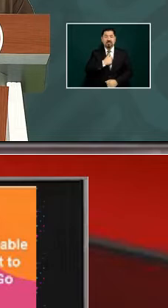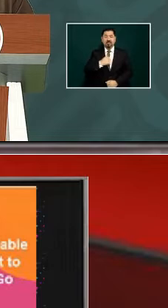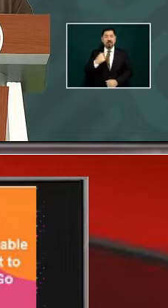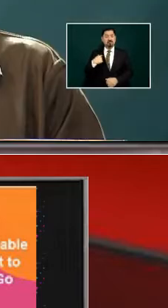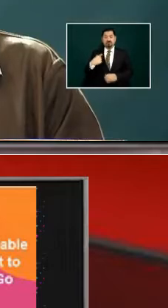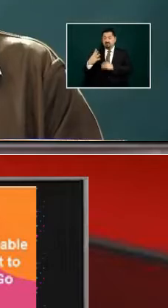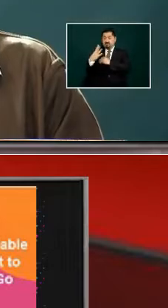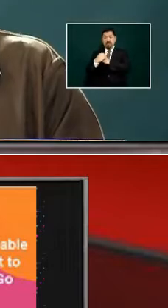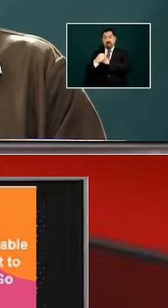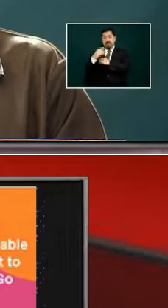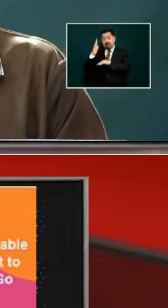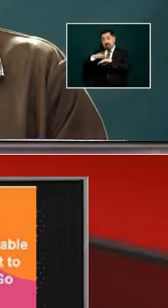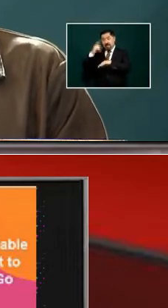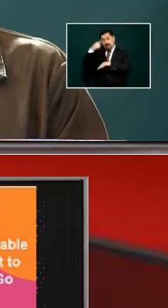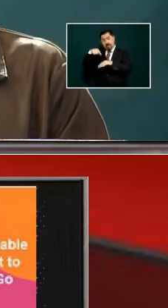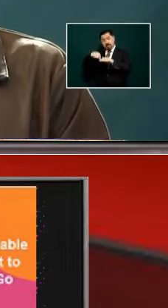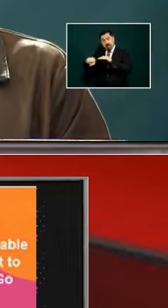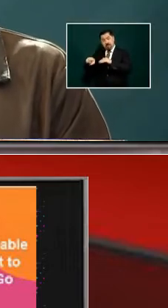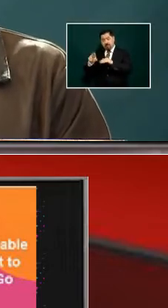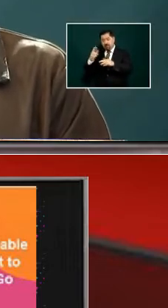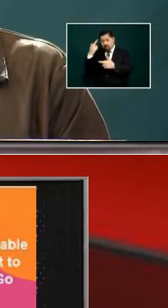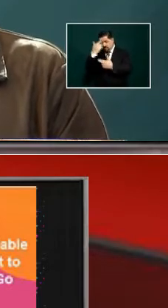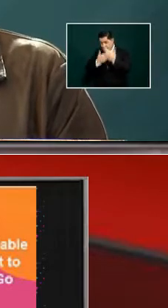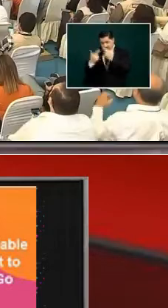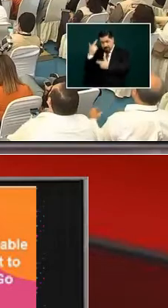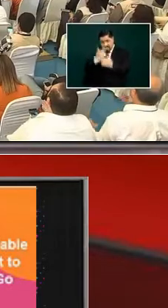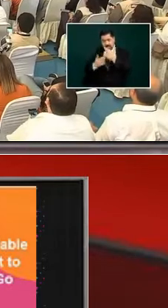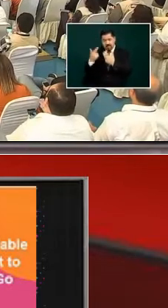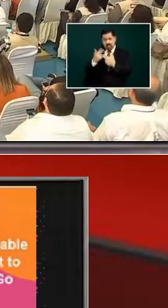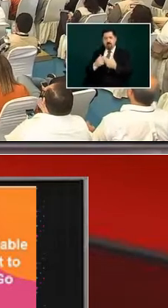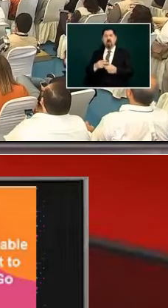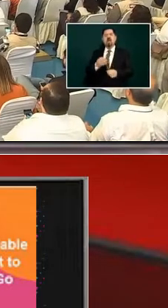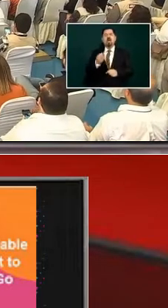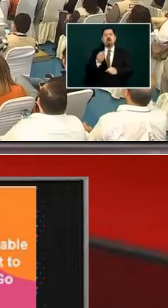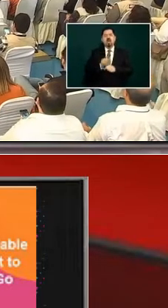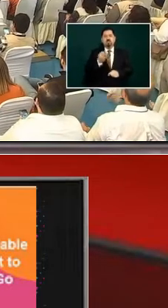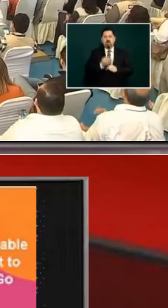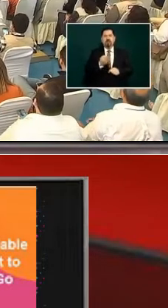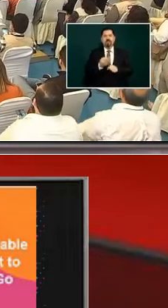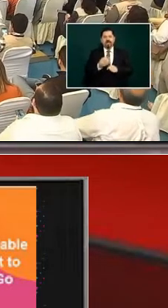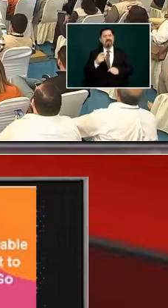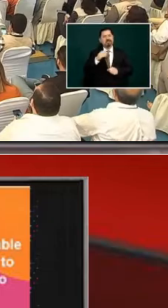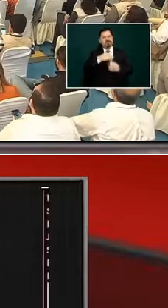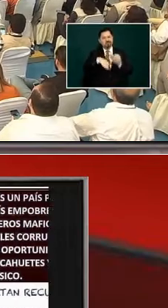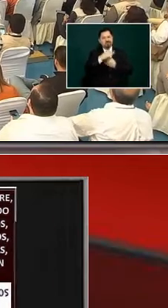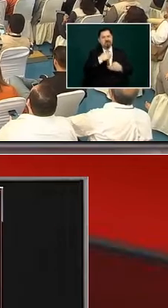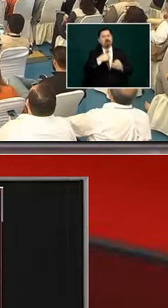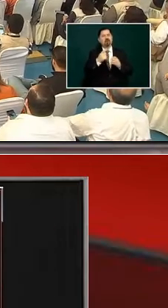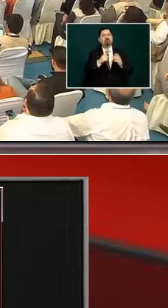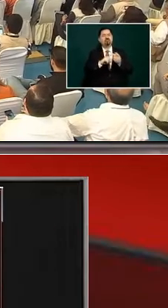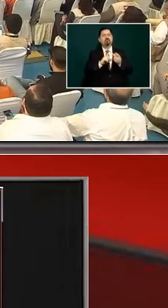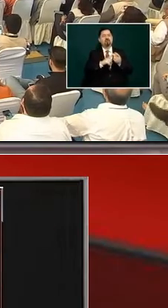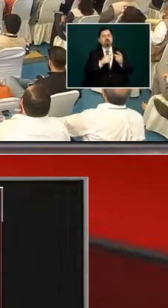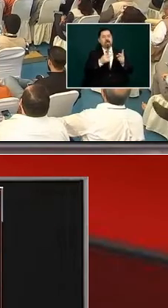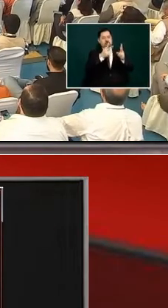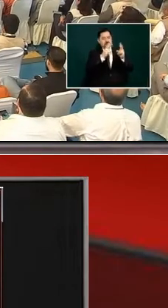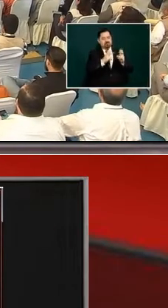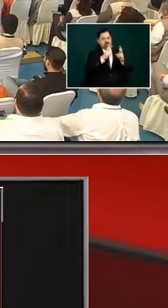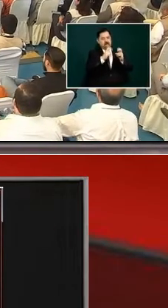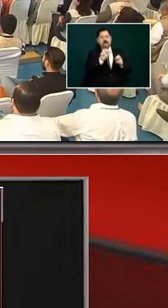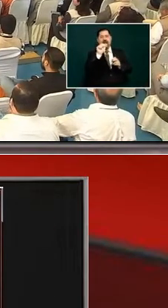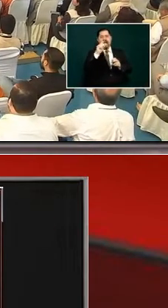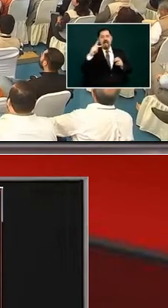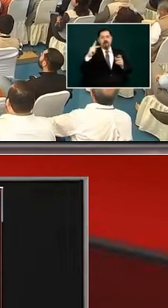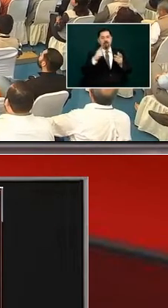good so they want to love themselves to be verified not most likely they're cheating the people